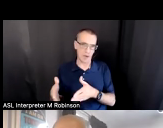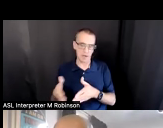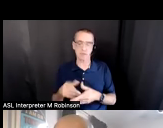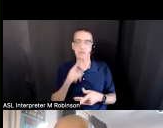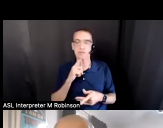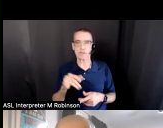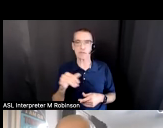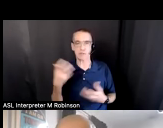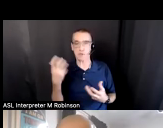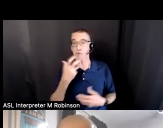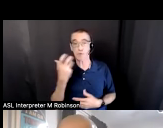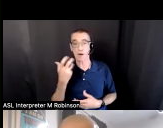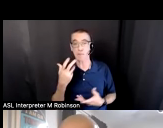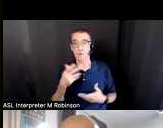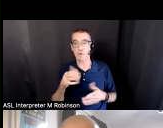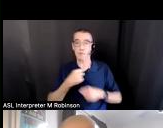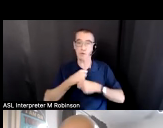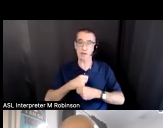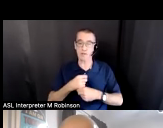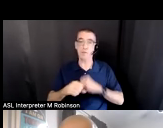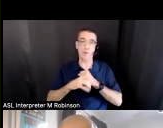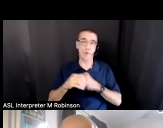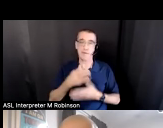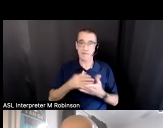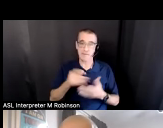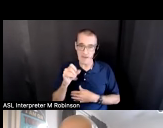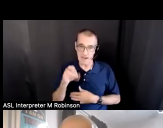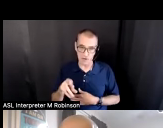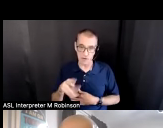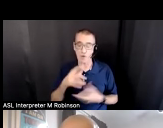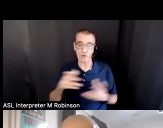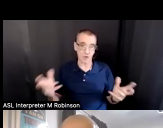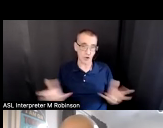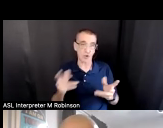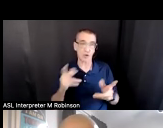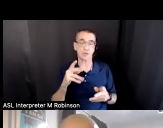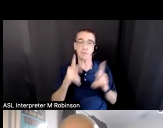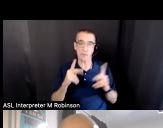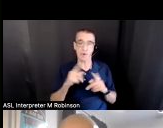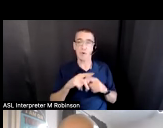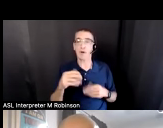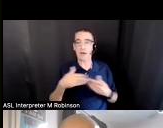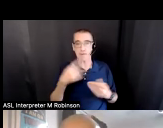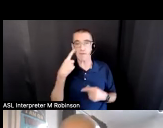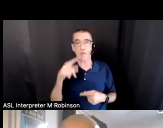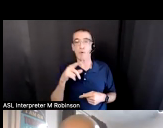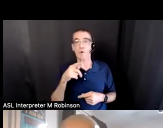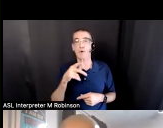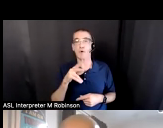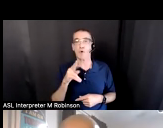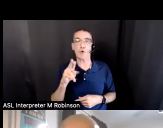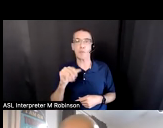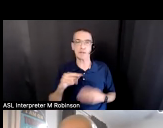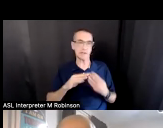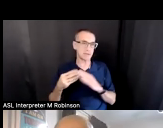an incredible protective and promotive factor. So just want to encourage folks, even for urban